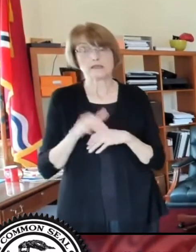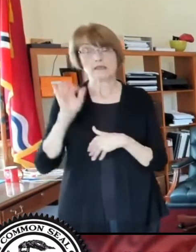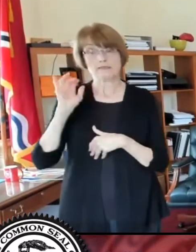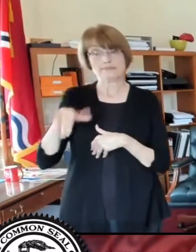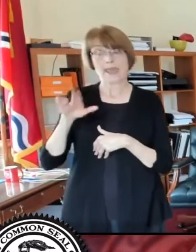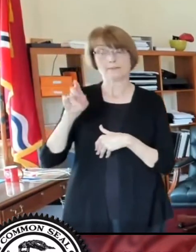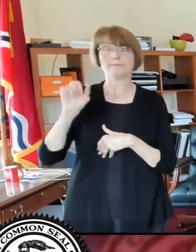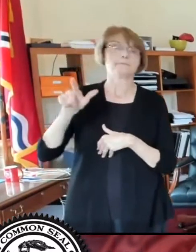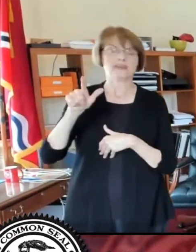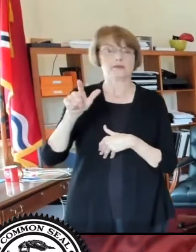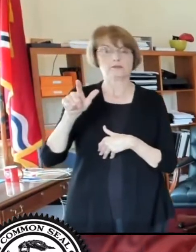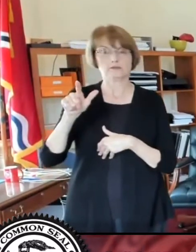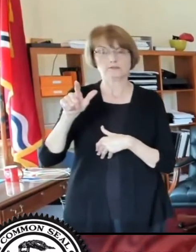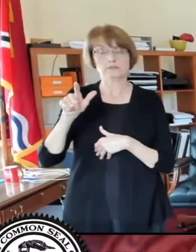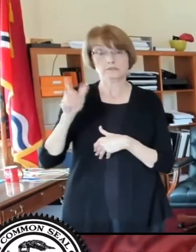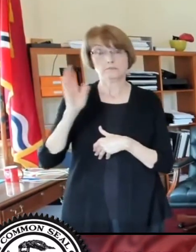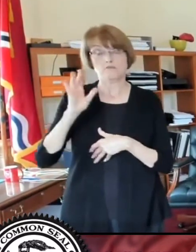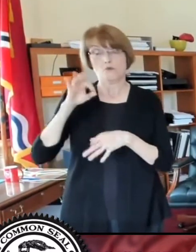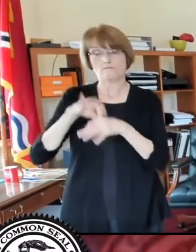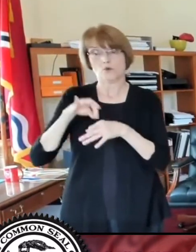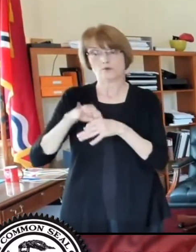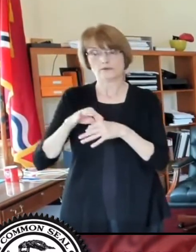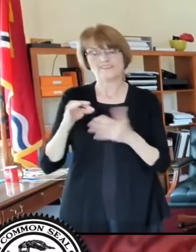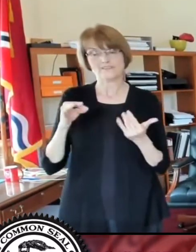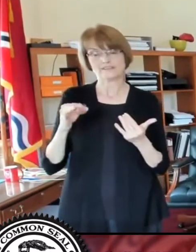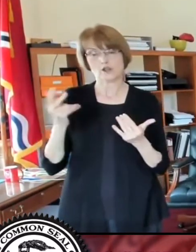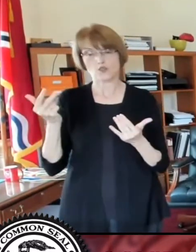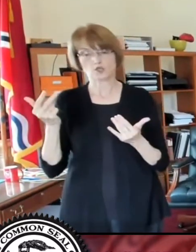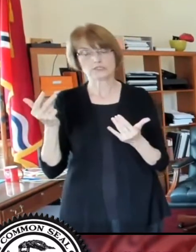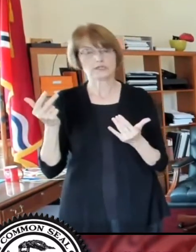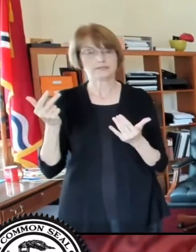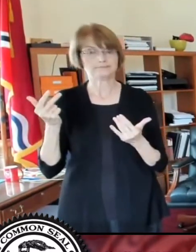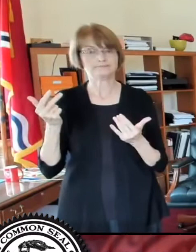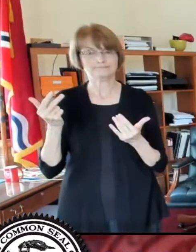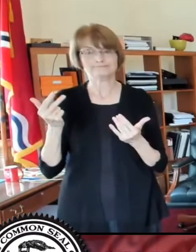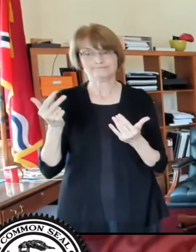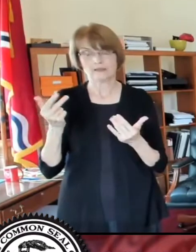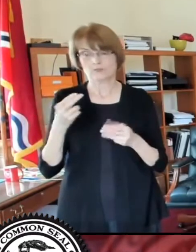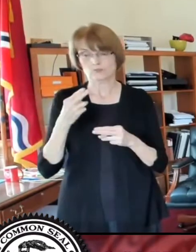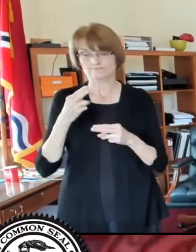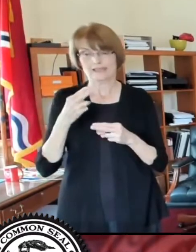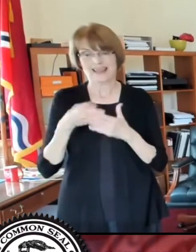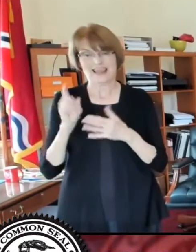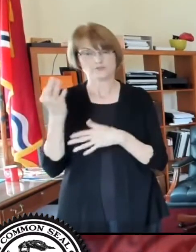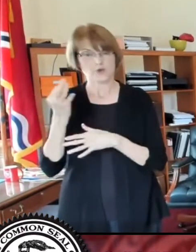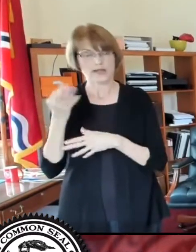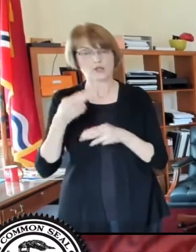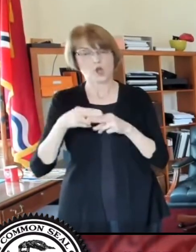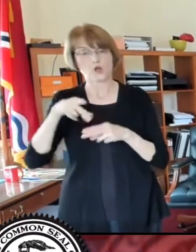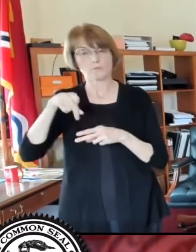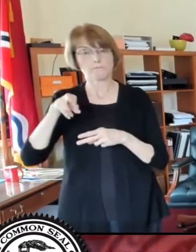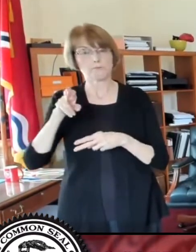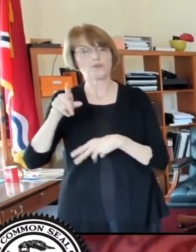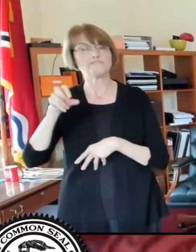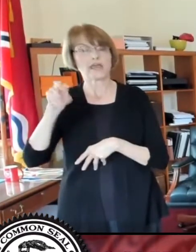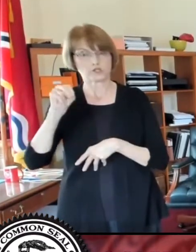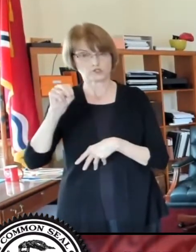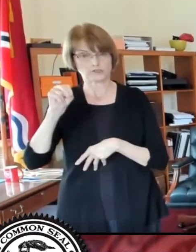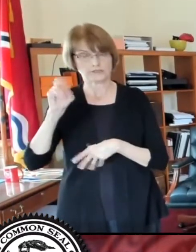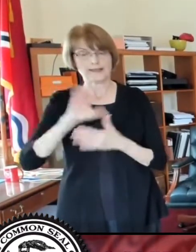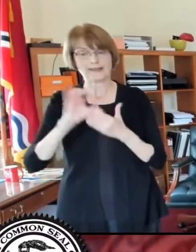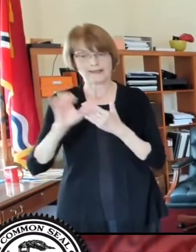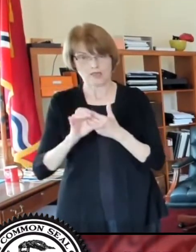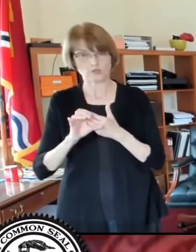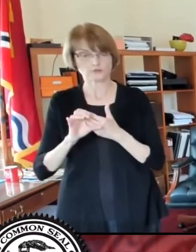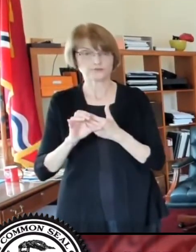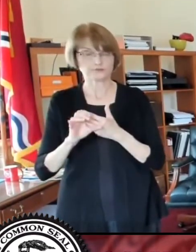of 15 to 13 at what we call the perfection calendar last Friday. So it will have to come up for a vote